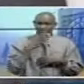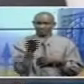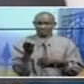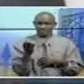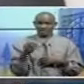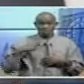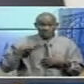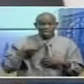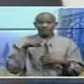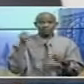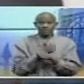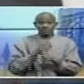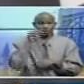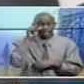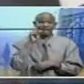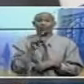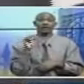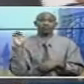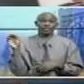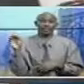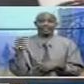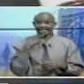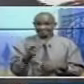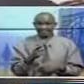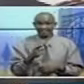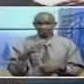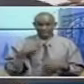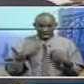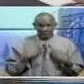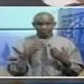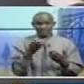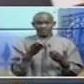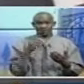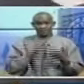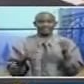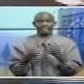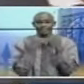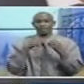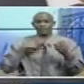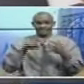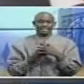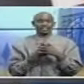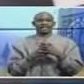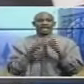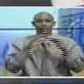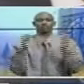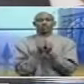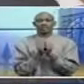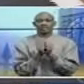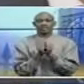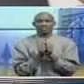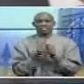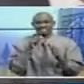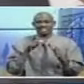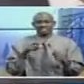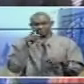You don't just wake up one morning and say that's a response to what has happened in the starting Nyumba Kumi and that it's